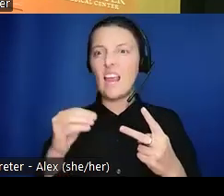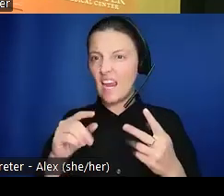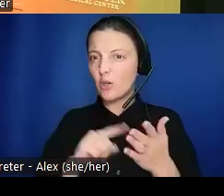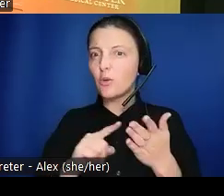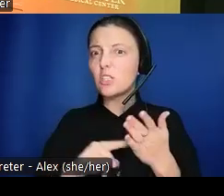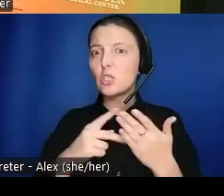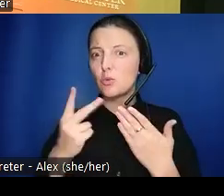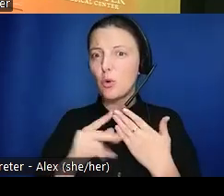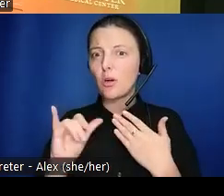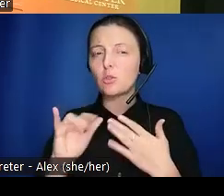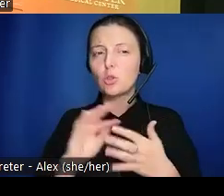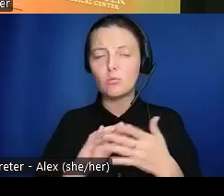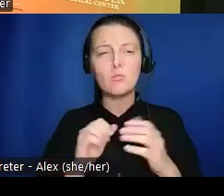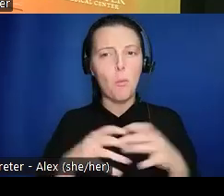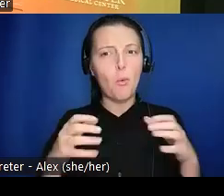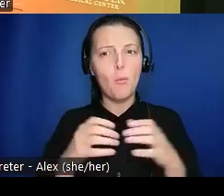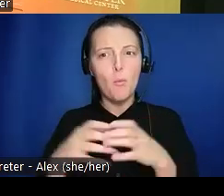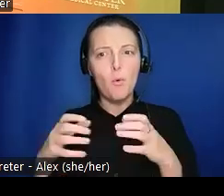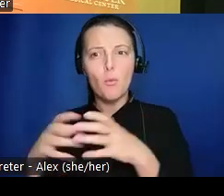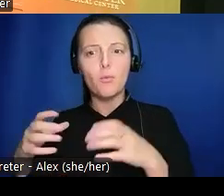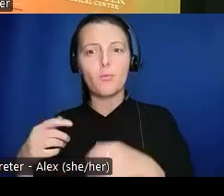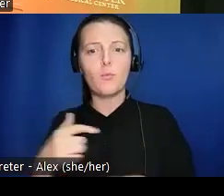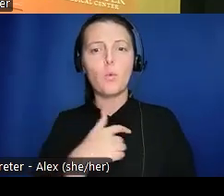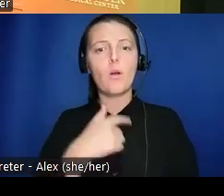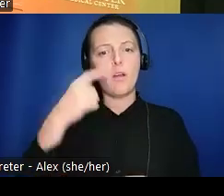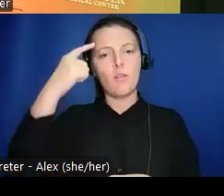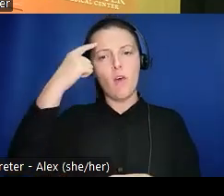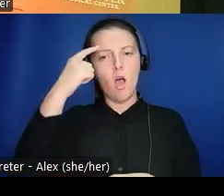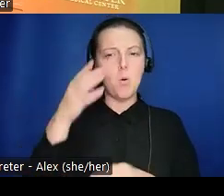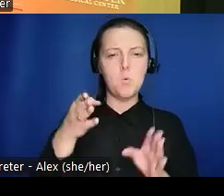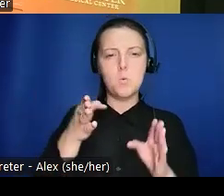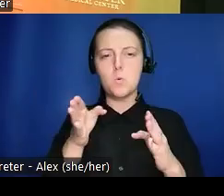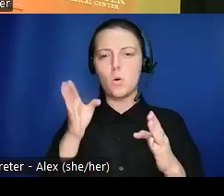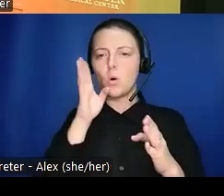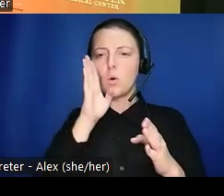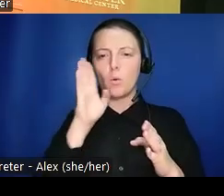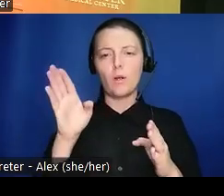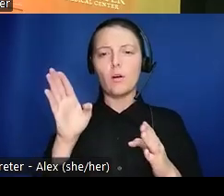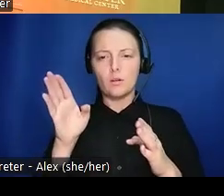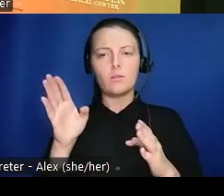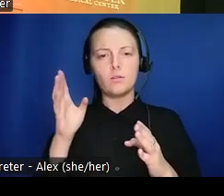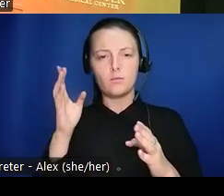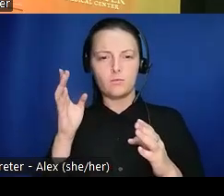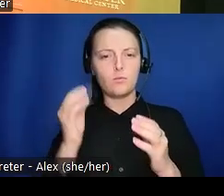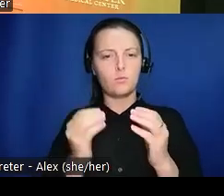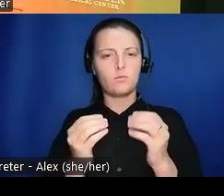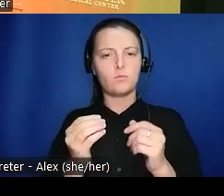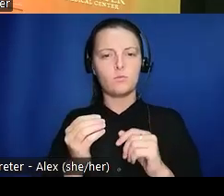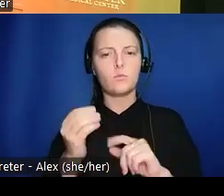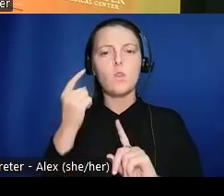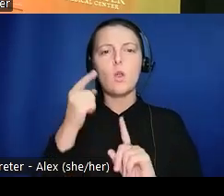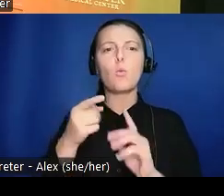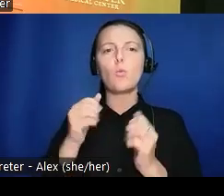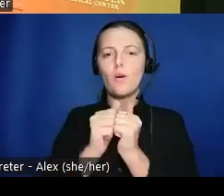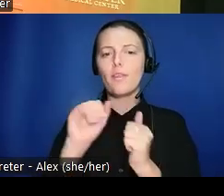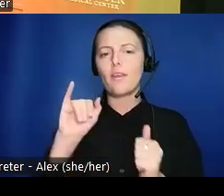the overall smart growth through informatics. We implemented Epic behavioral health